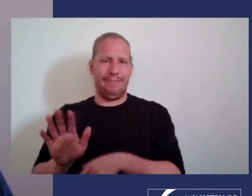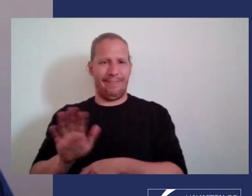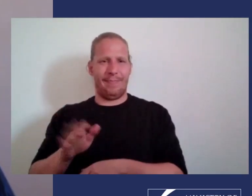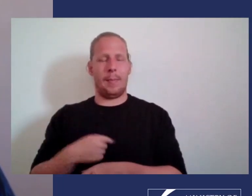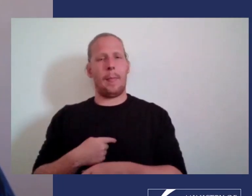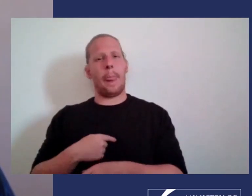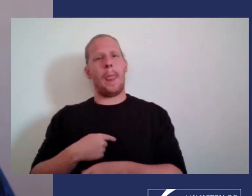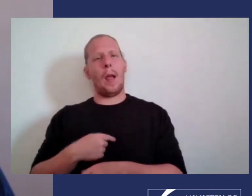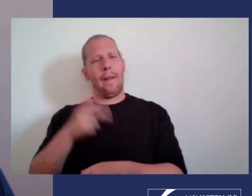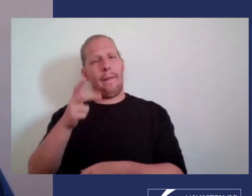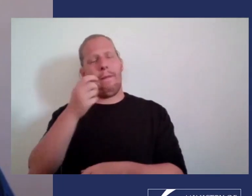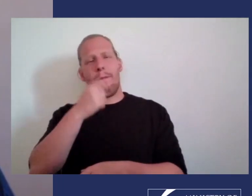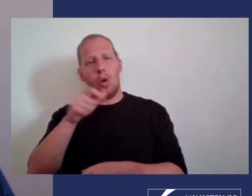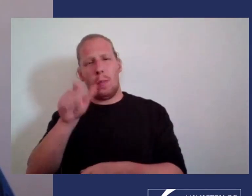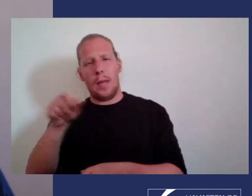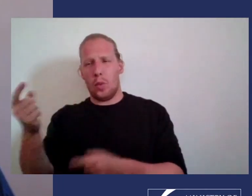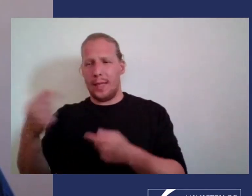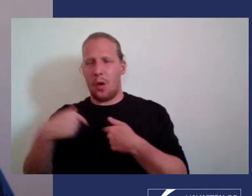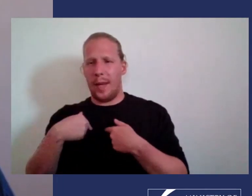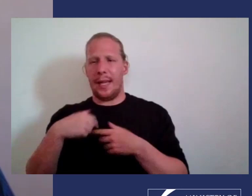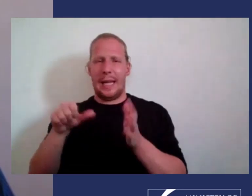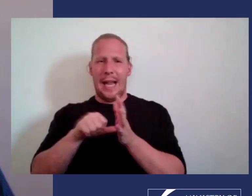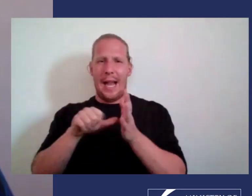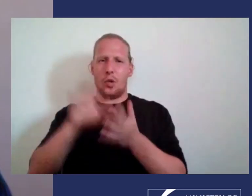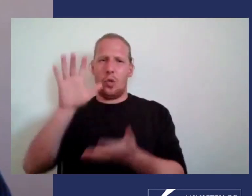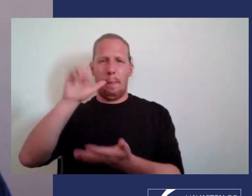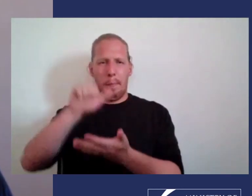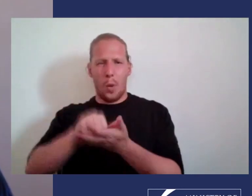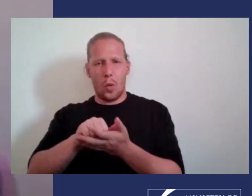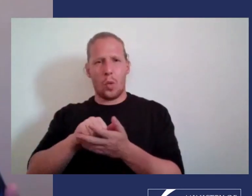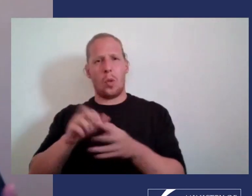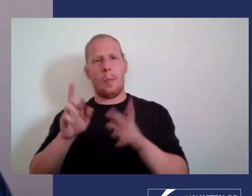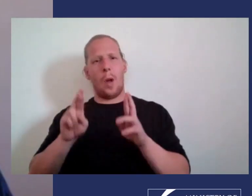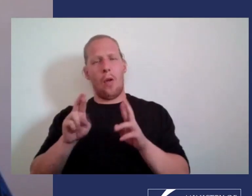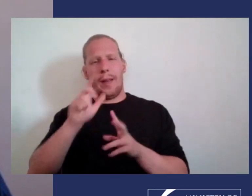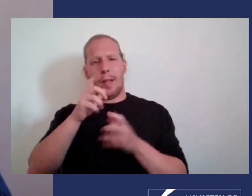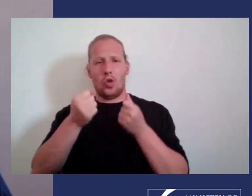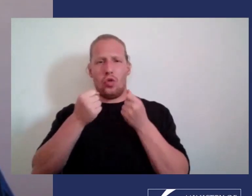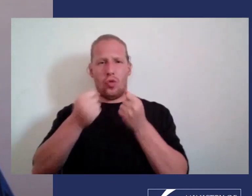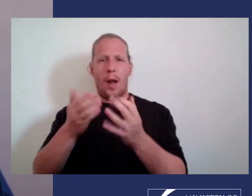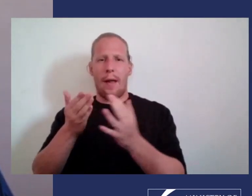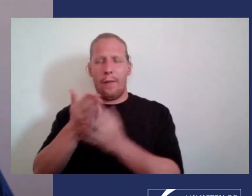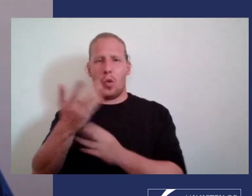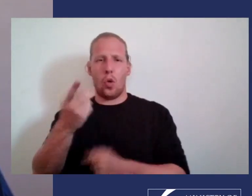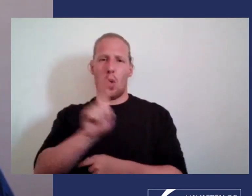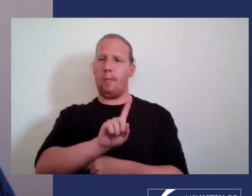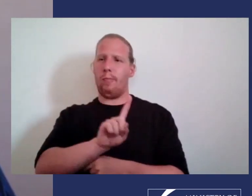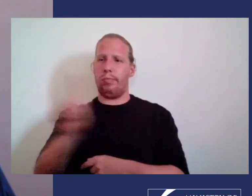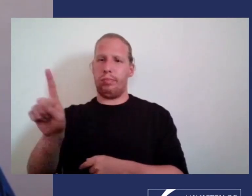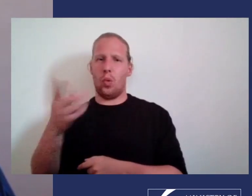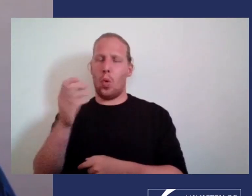a booking. I hope that there is a drive-through, walk-in, drop-in centre close to